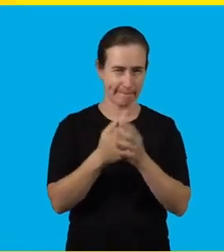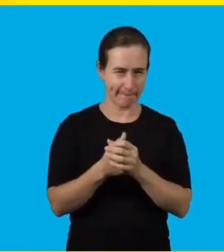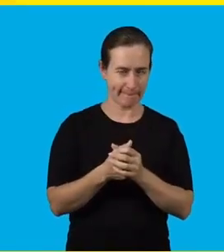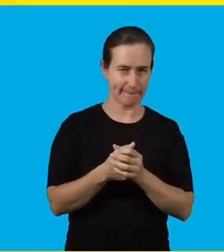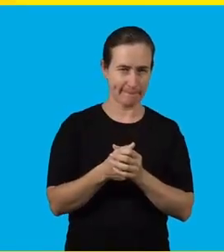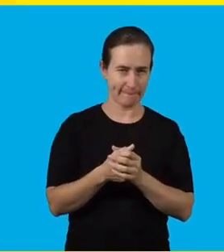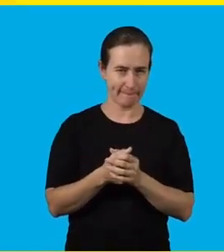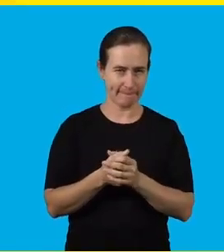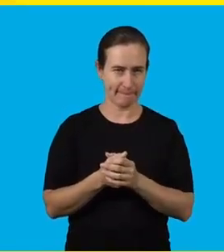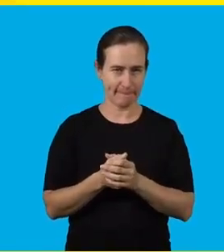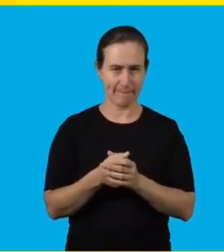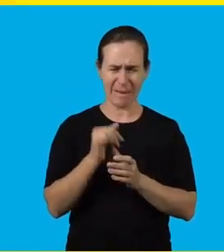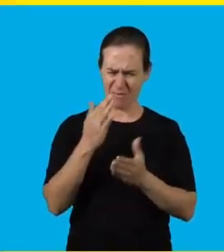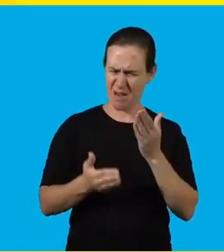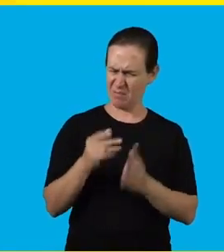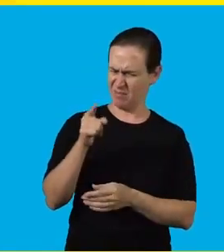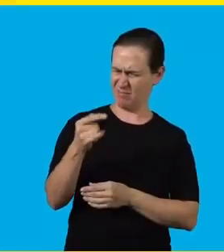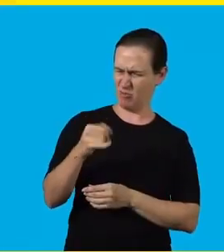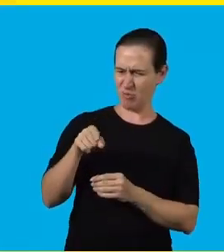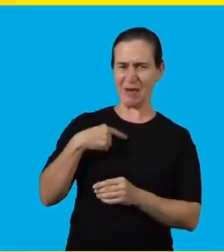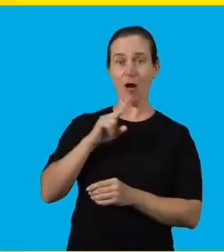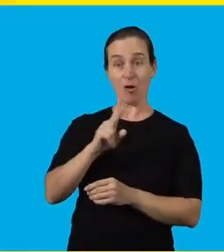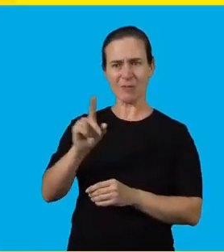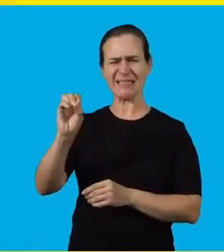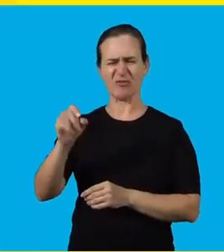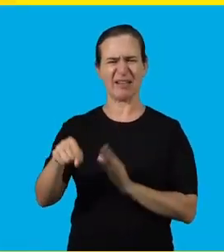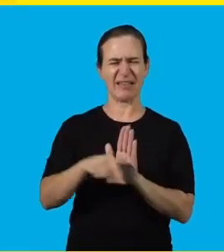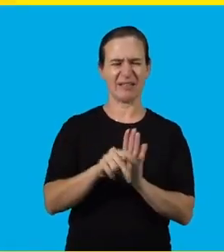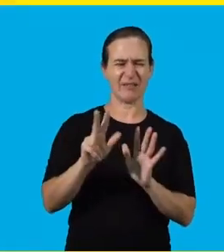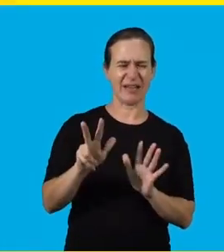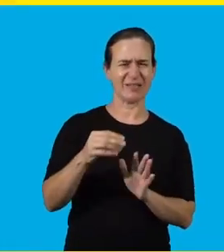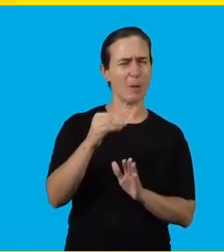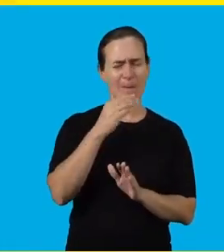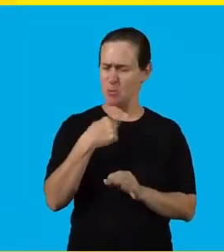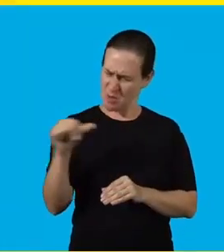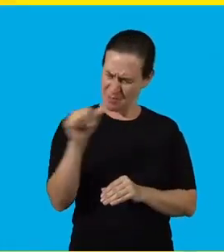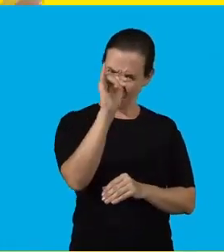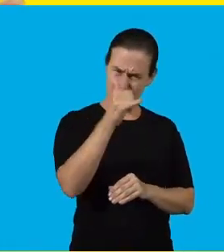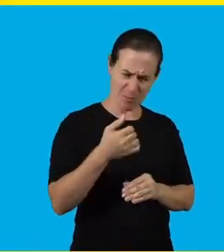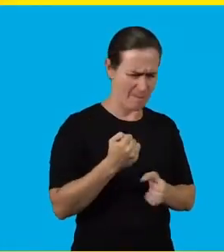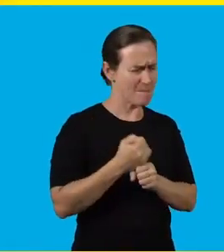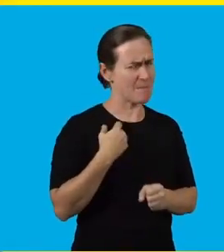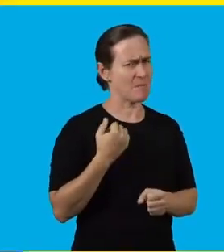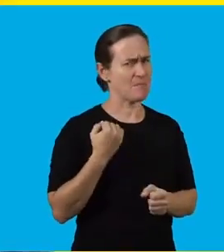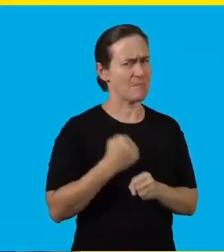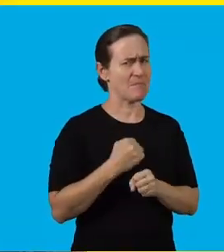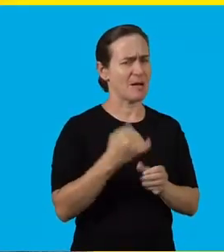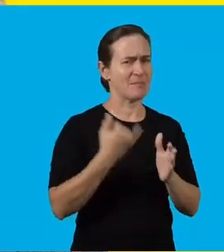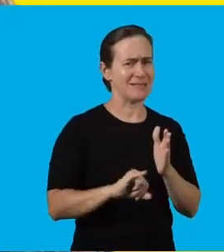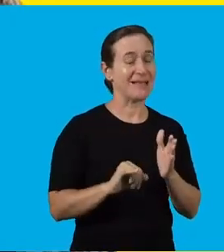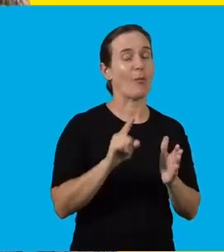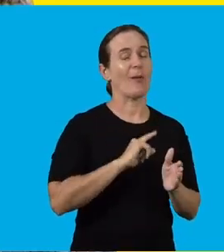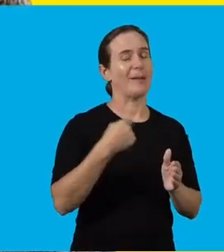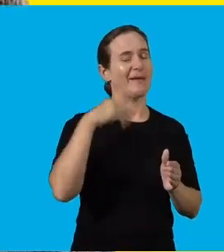you know that you need to go back and double check why your end goal didn't work out. So our end goal here was to get to 0. We didn't. We got to minus 8,